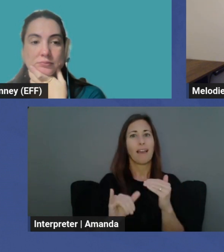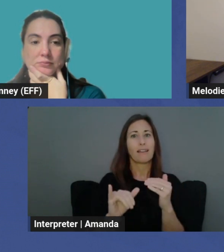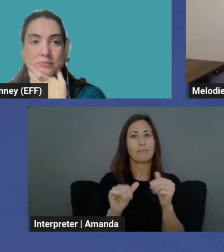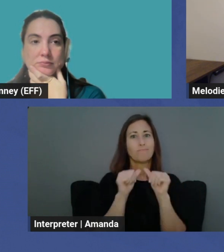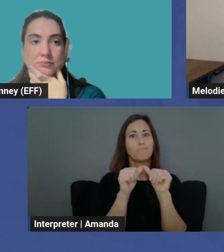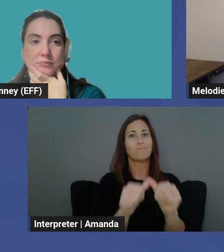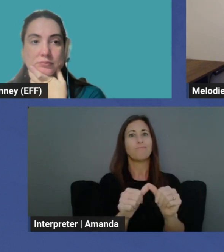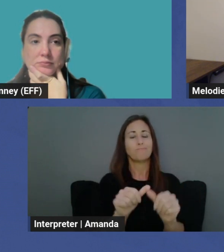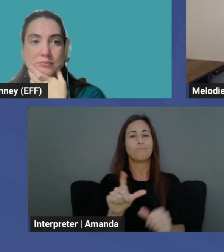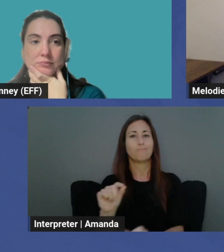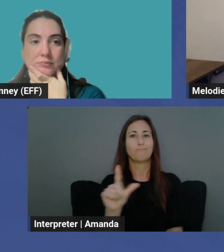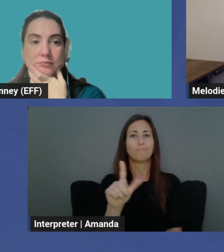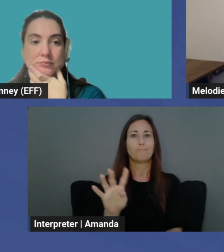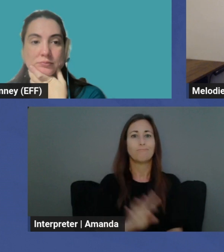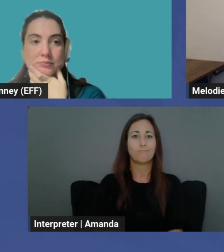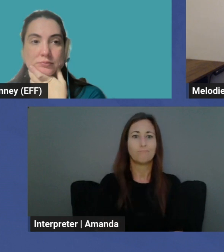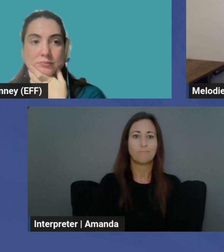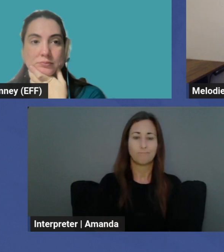2024.